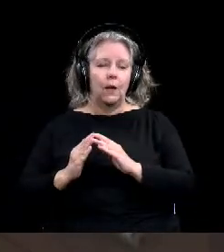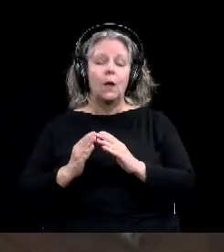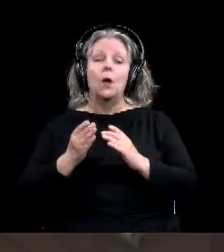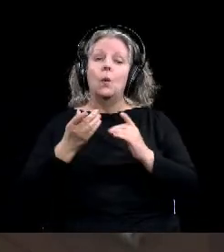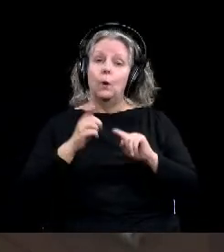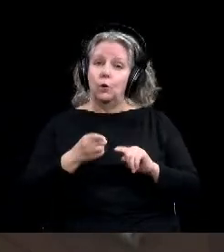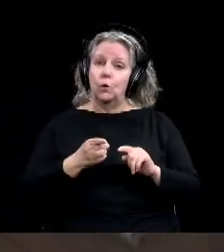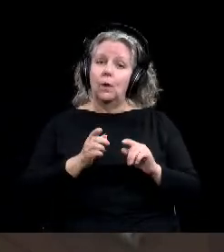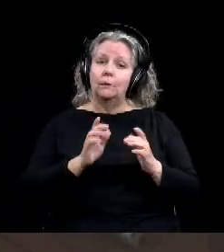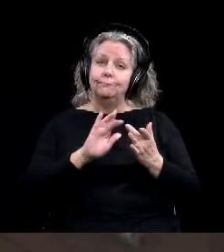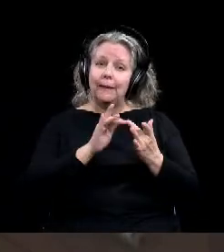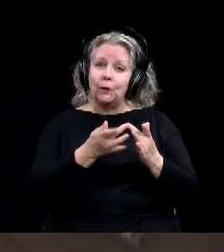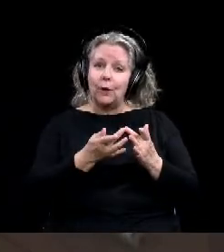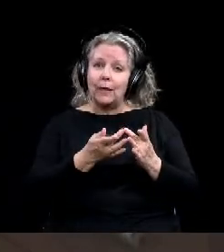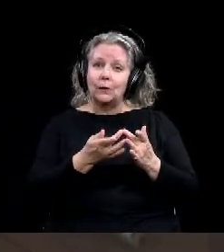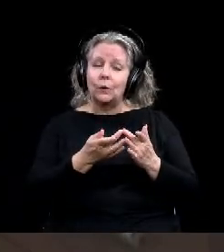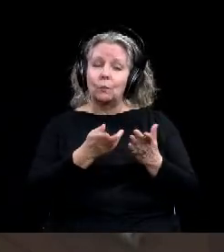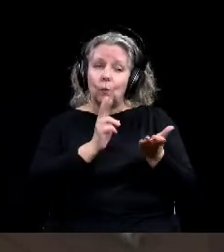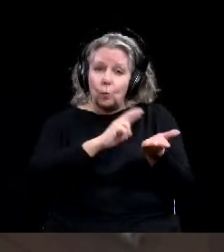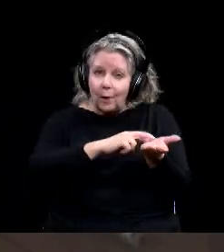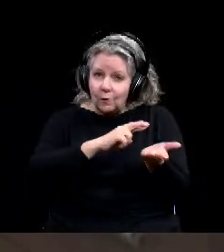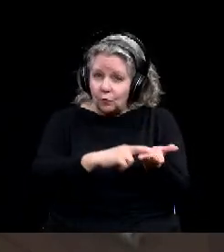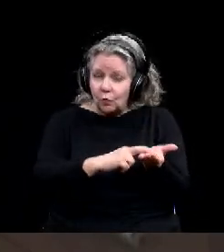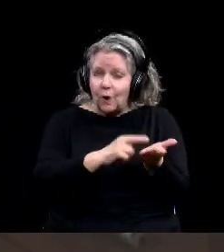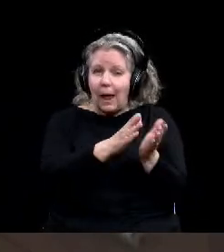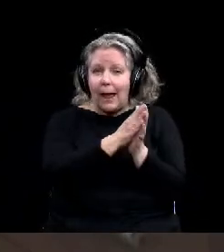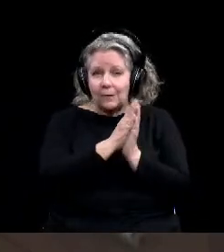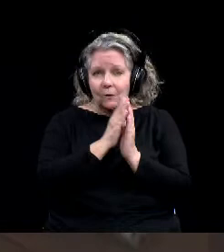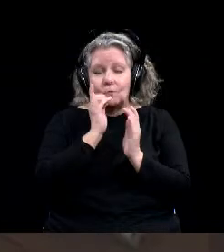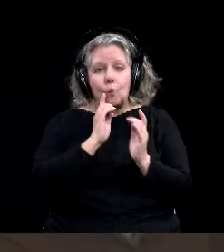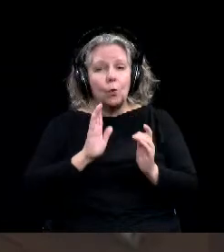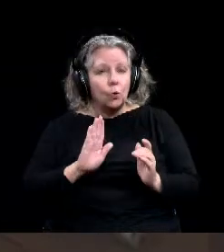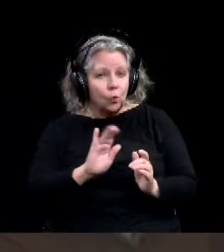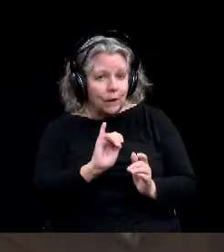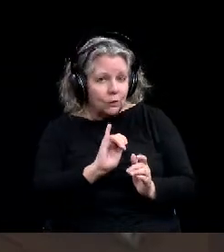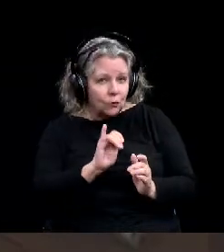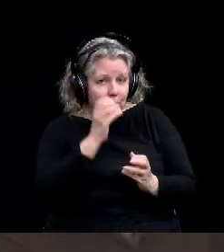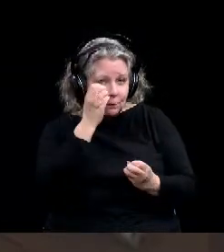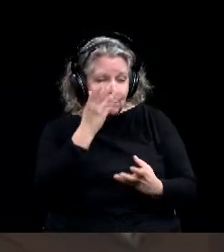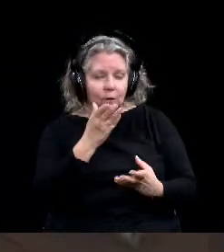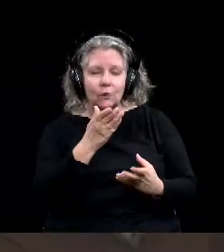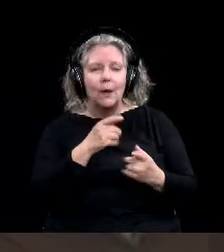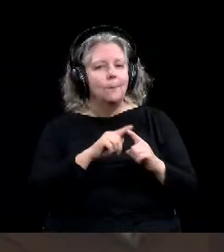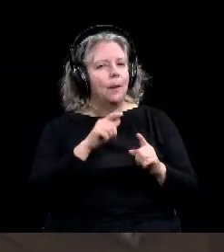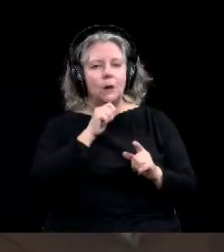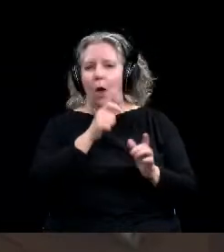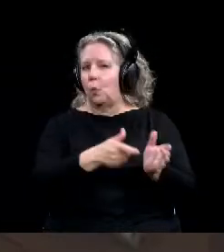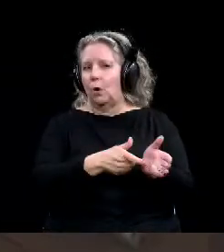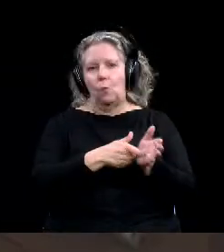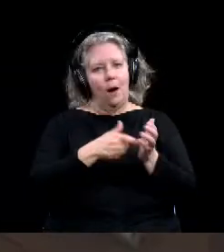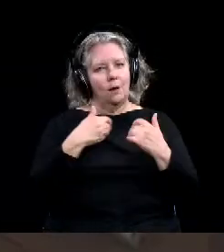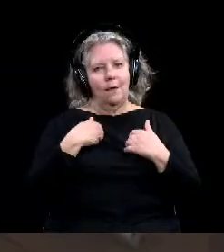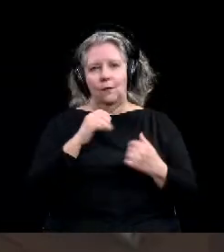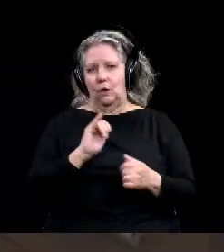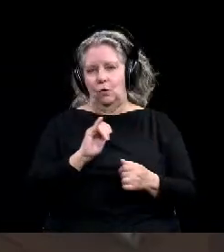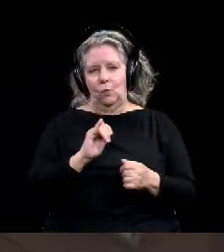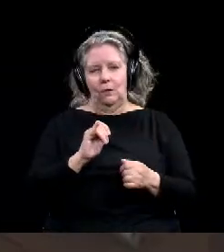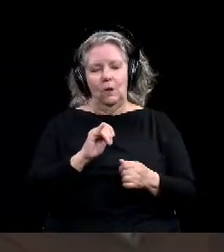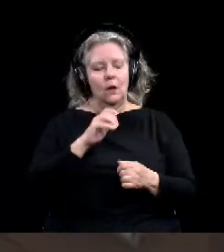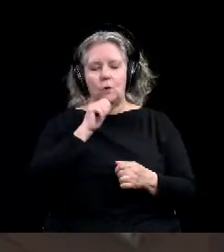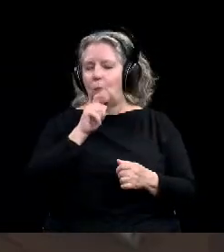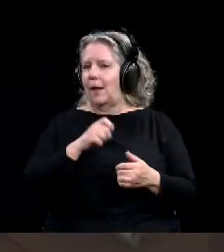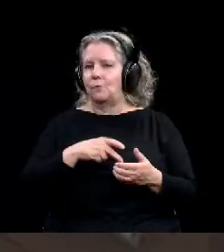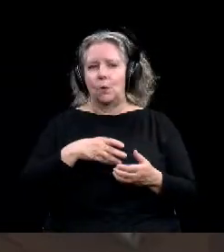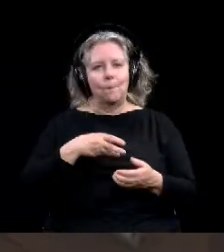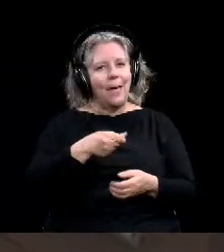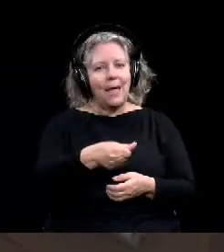to receive a test. For people with insurance, there is no out-of-pocket cost or copay to get the test, and please go to